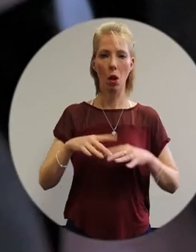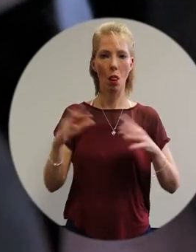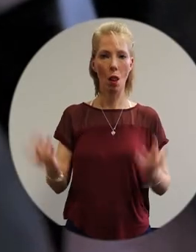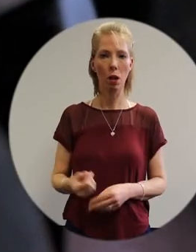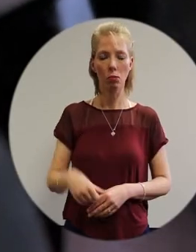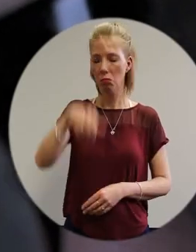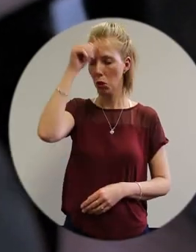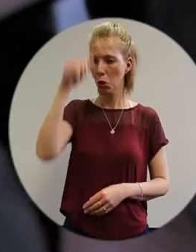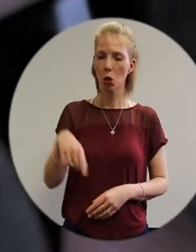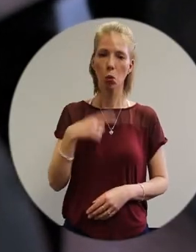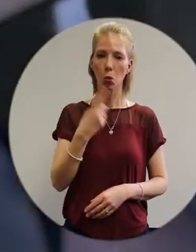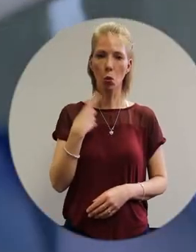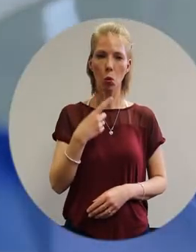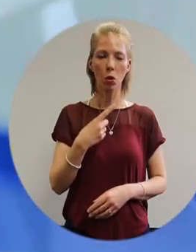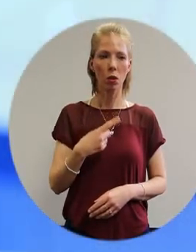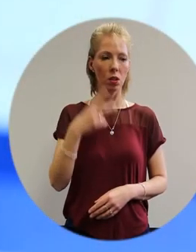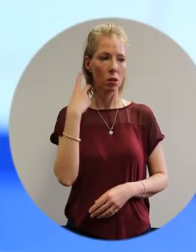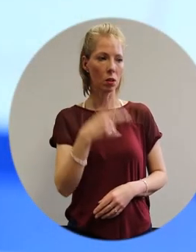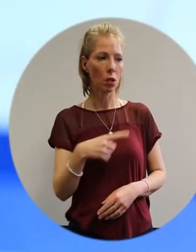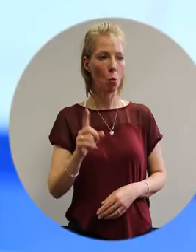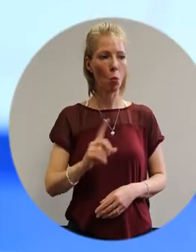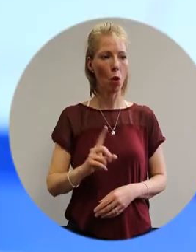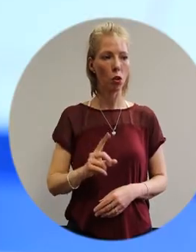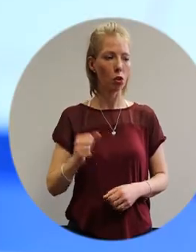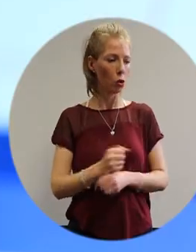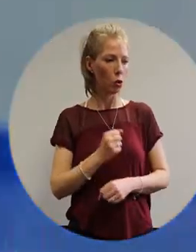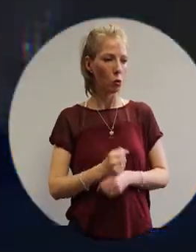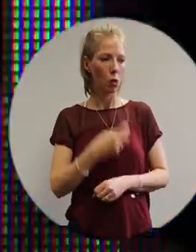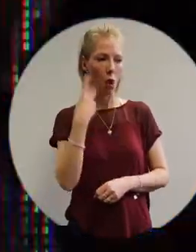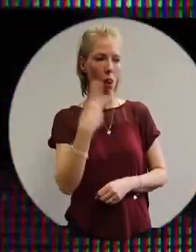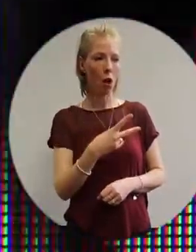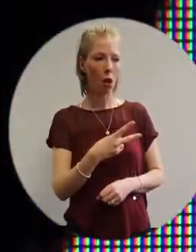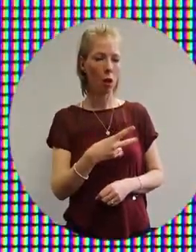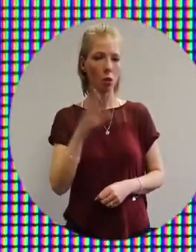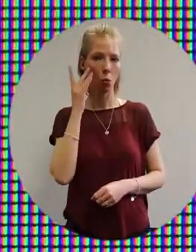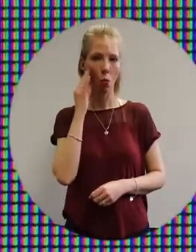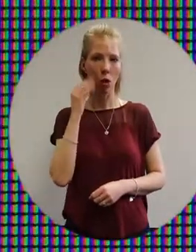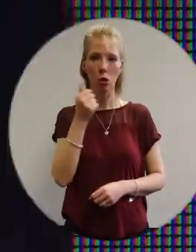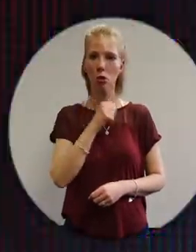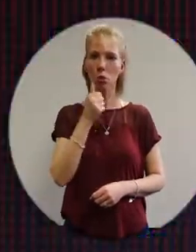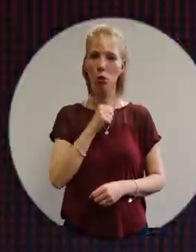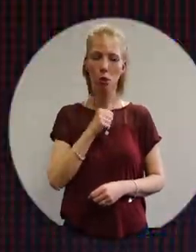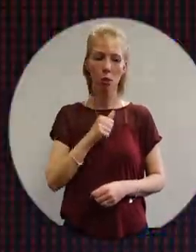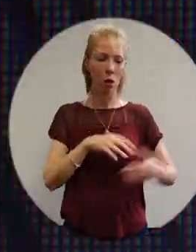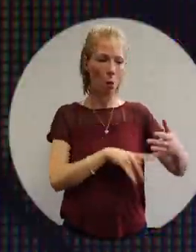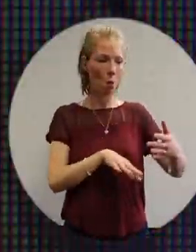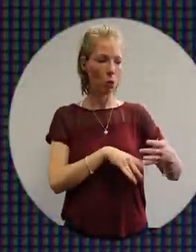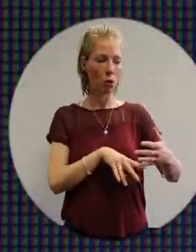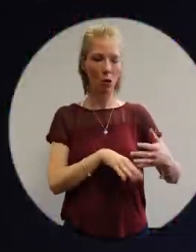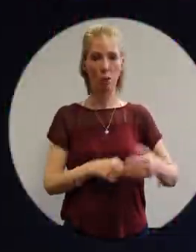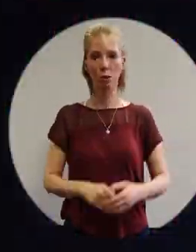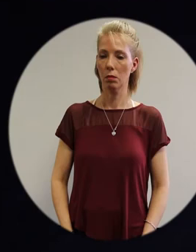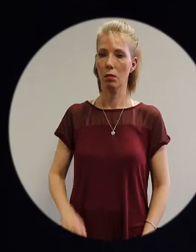You are never alone online and you don't know who can see what you are looking at when using an electronic device.